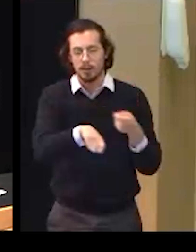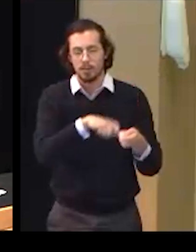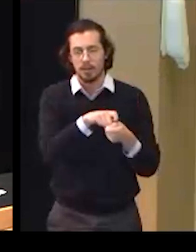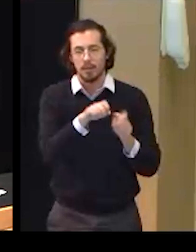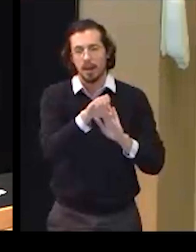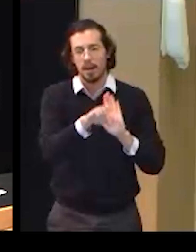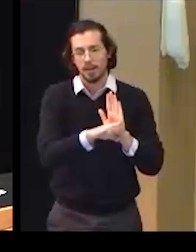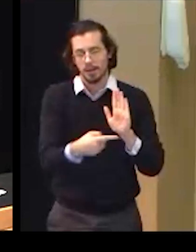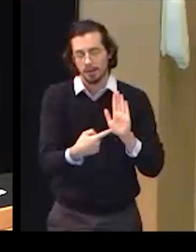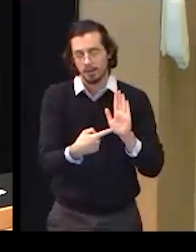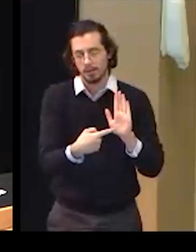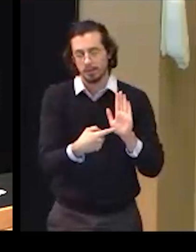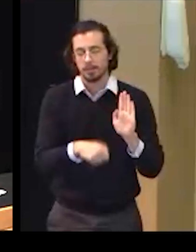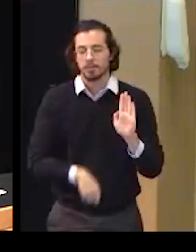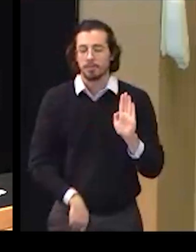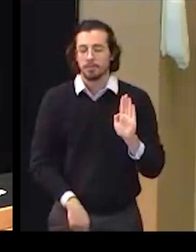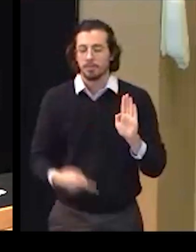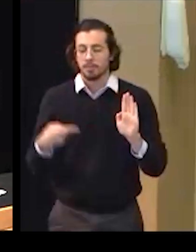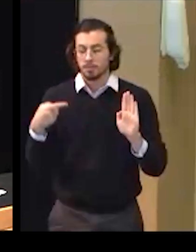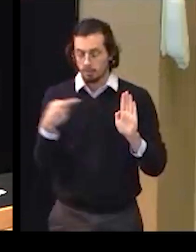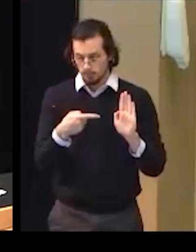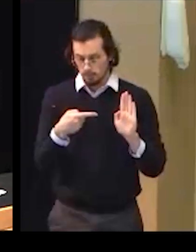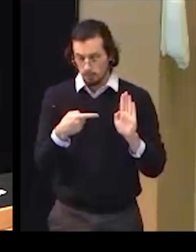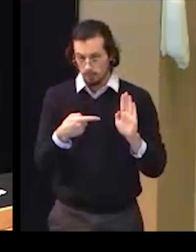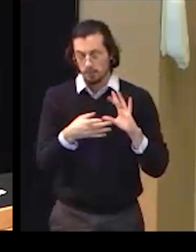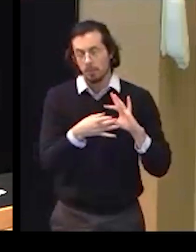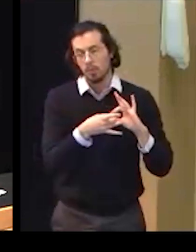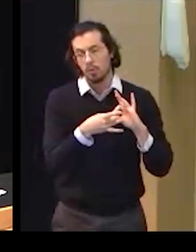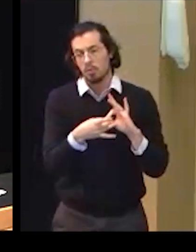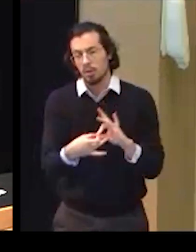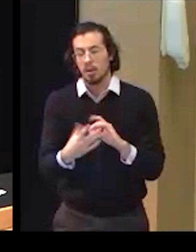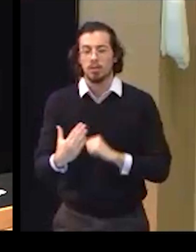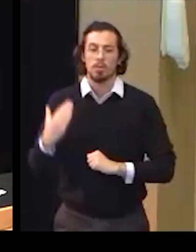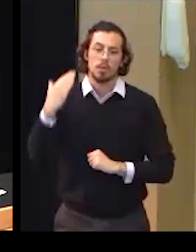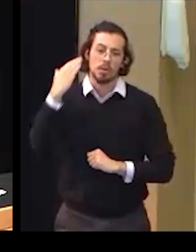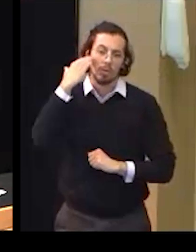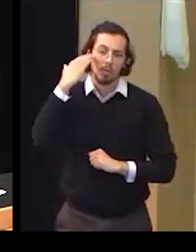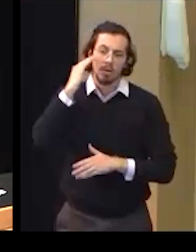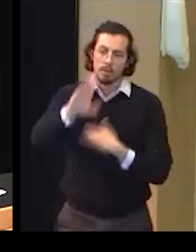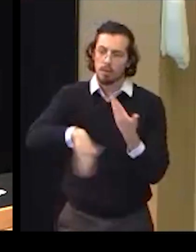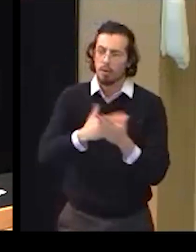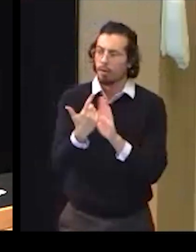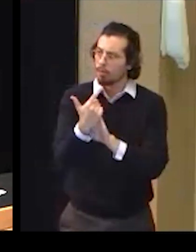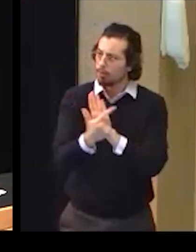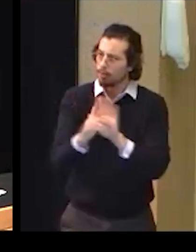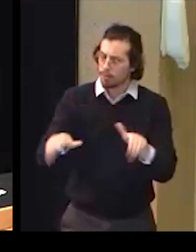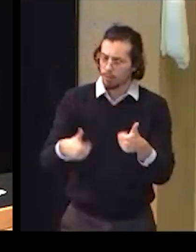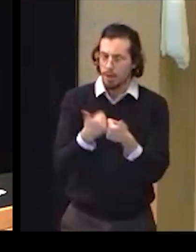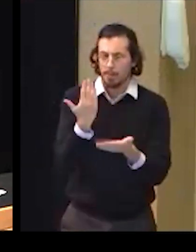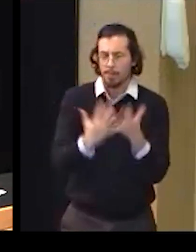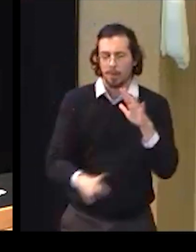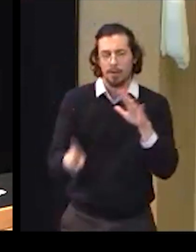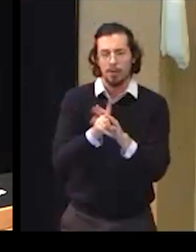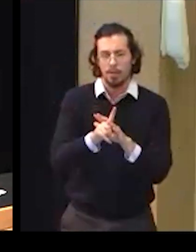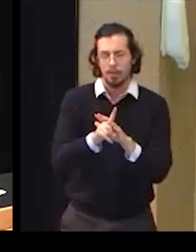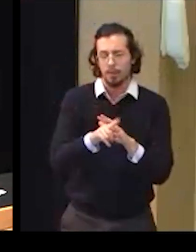ethical rule that deals with becoming aware of all the legal challenges that you might see come